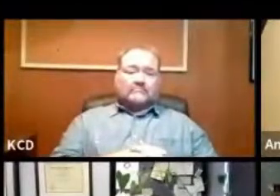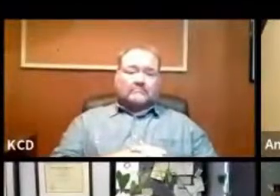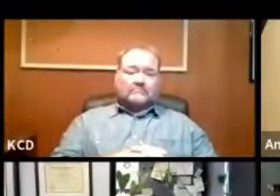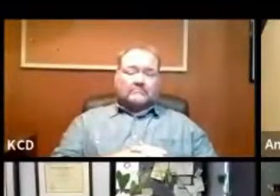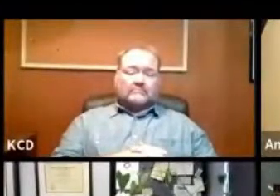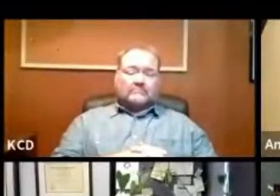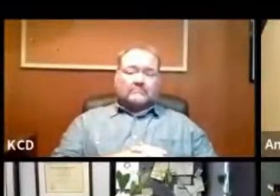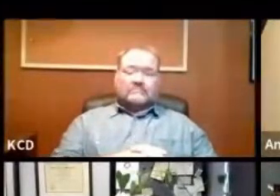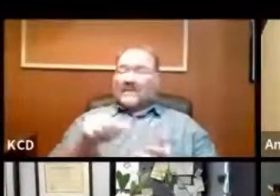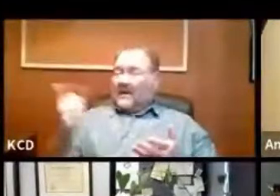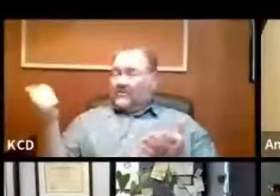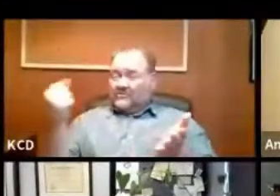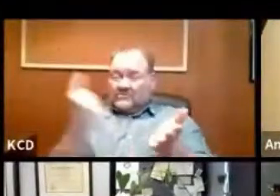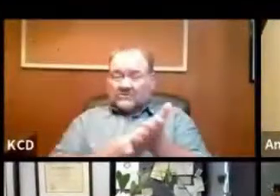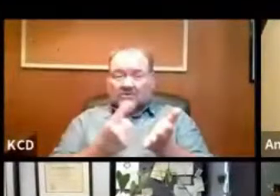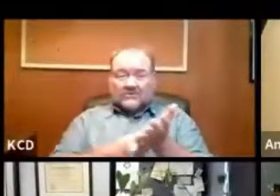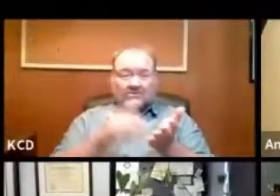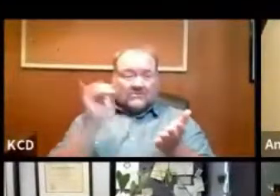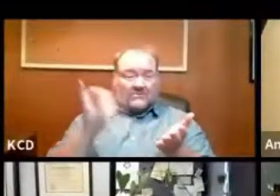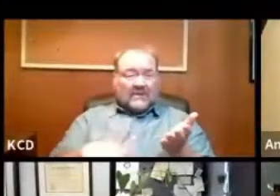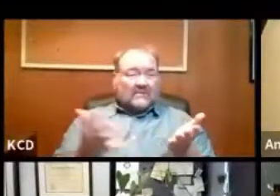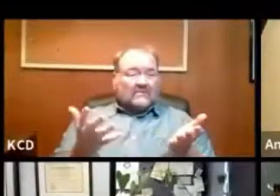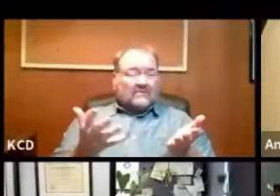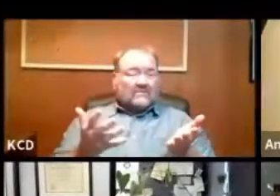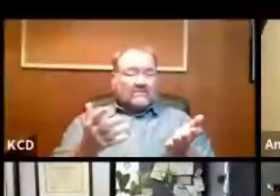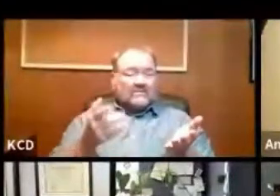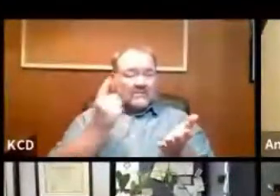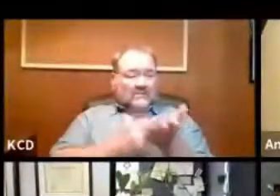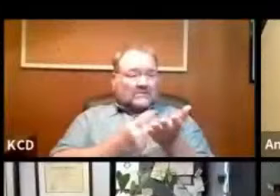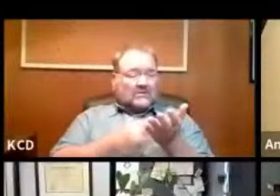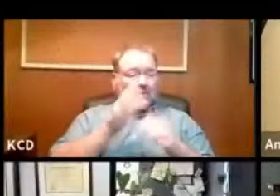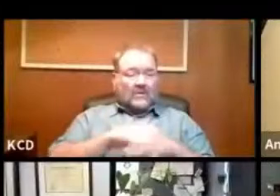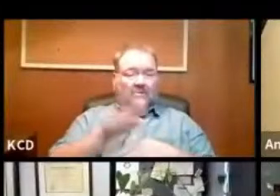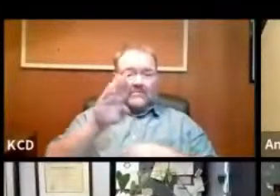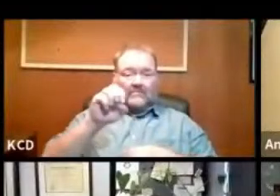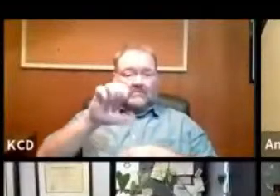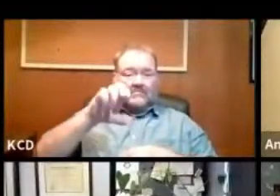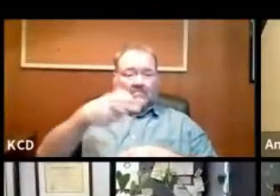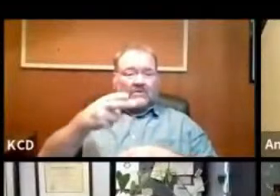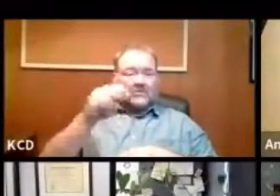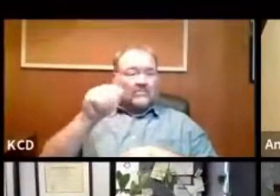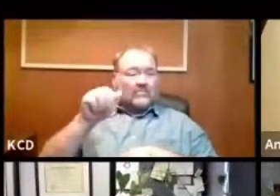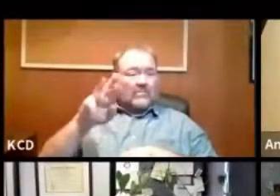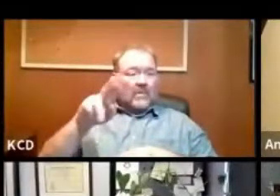Any other discussion on that? Any discussion on the benchmarks?